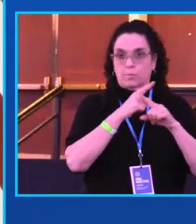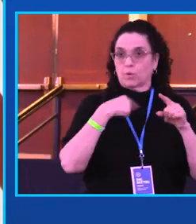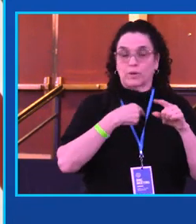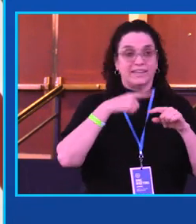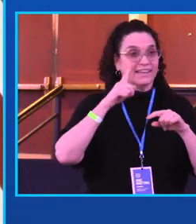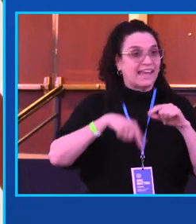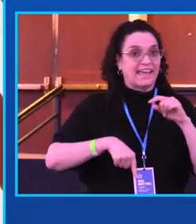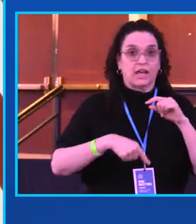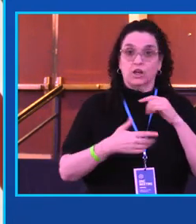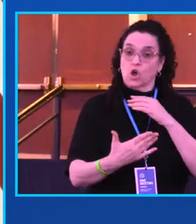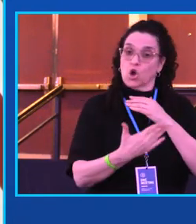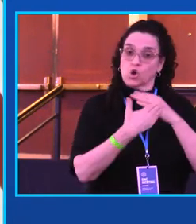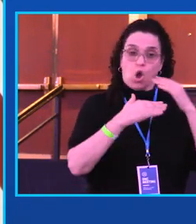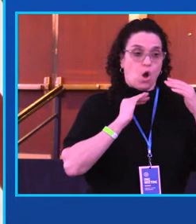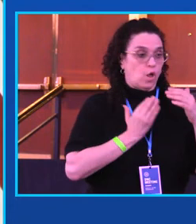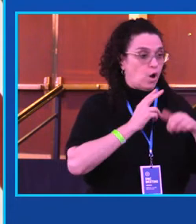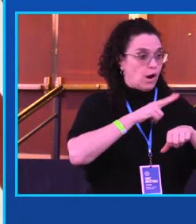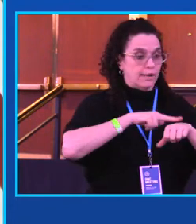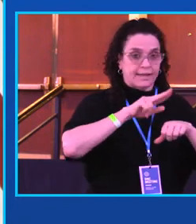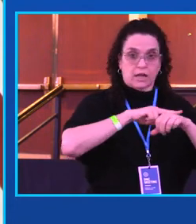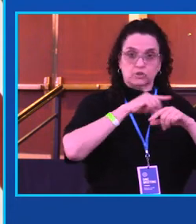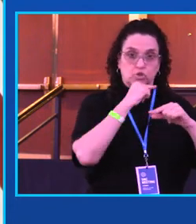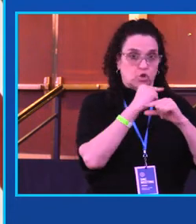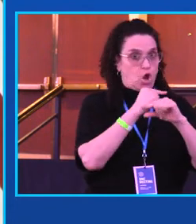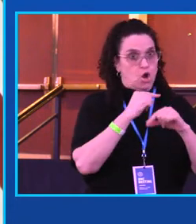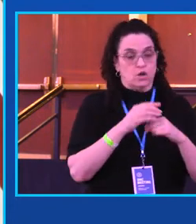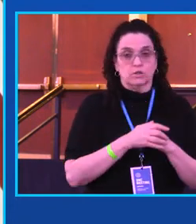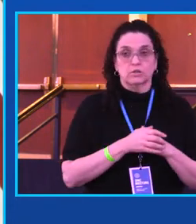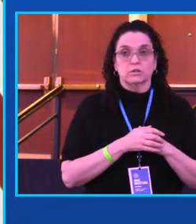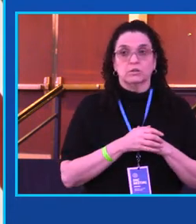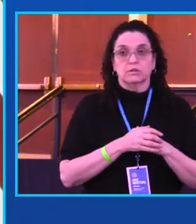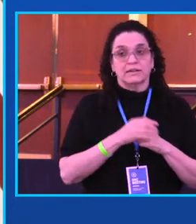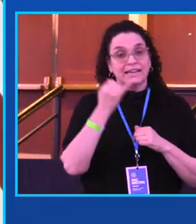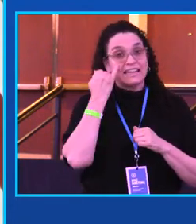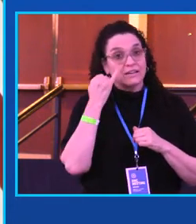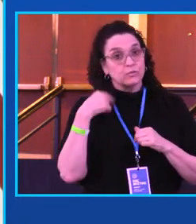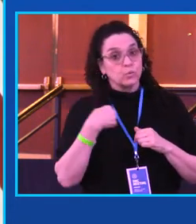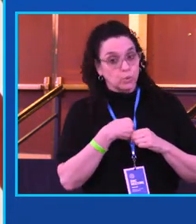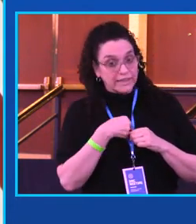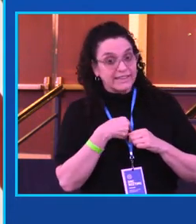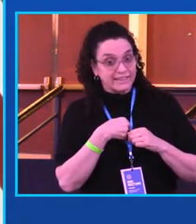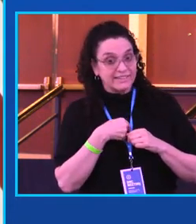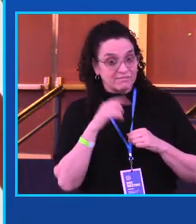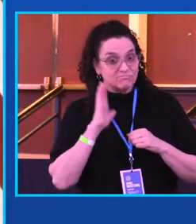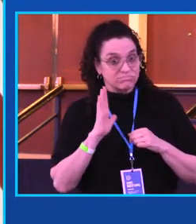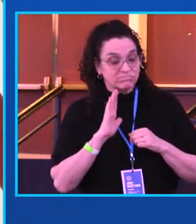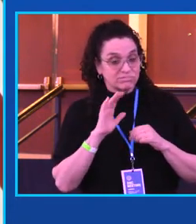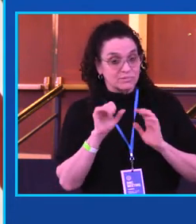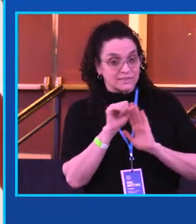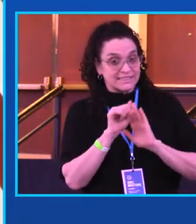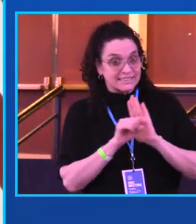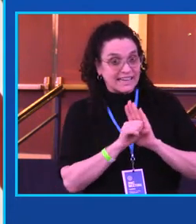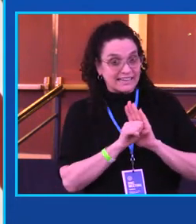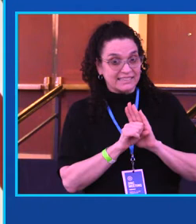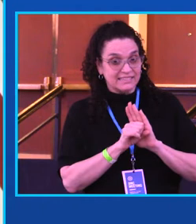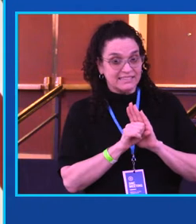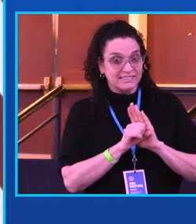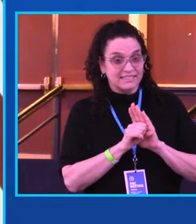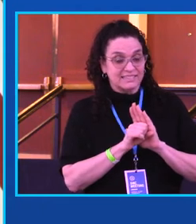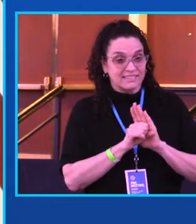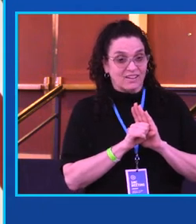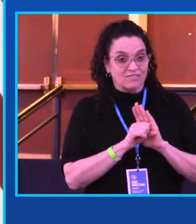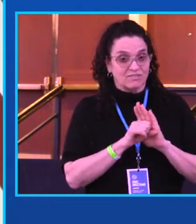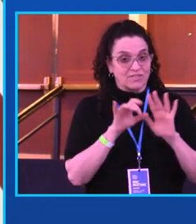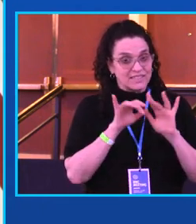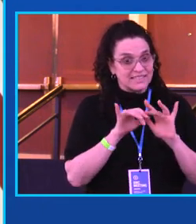our own National Guard. But had we been a state, if we were a state, on